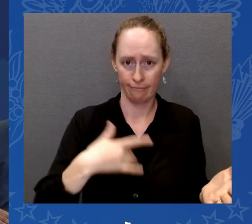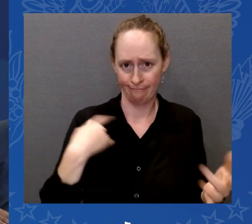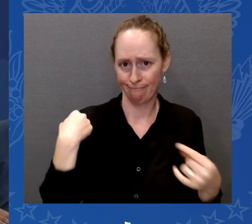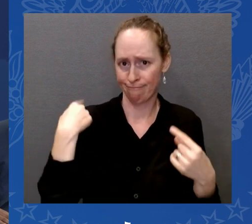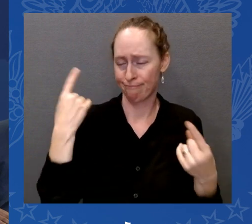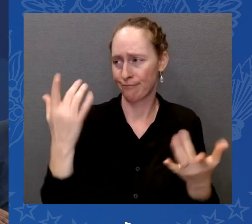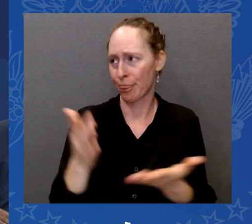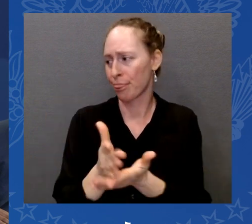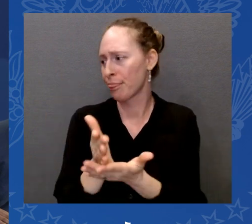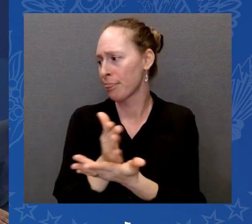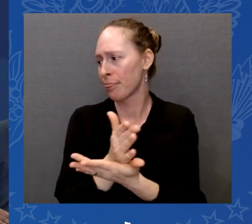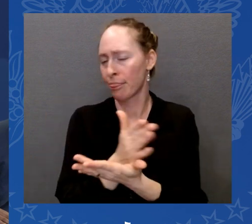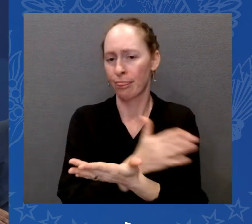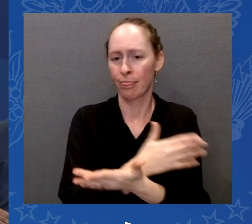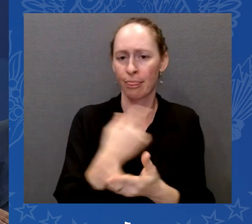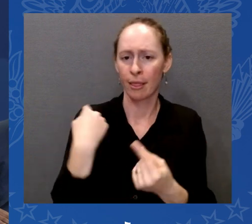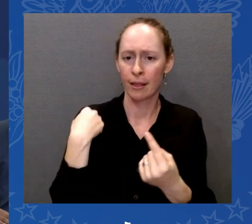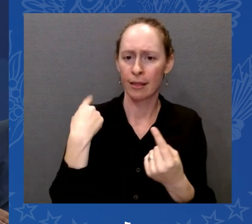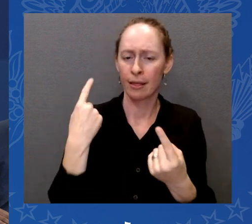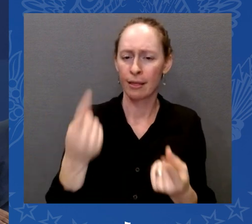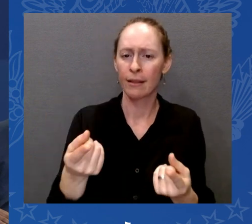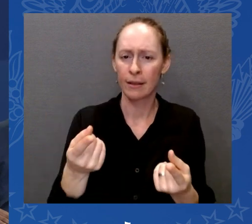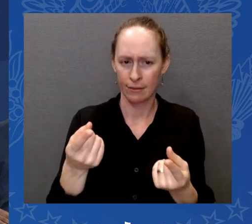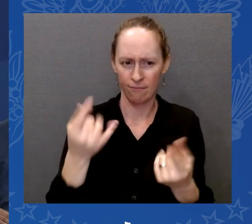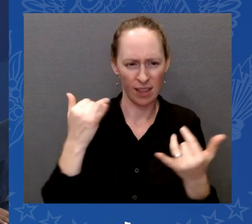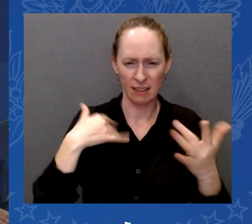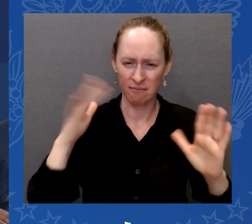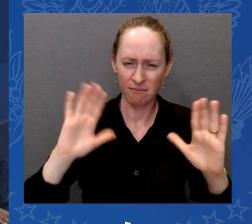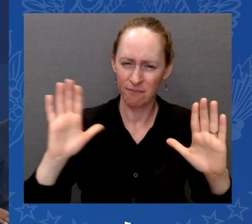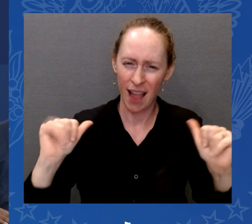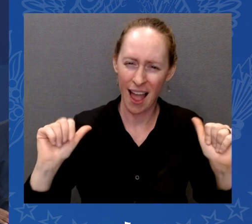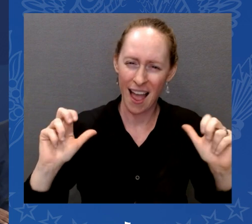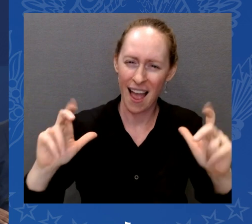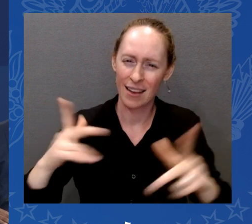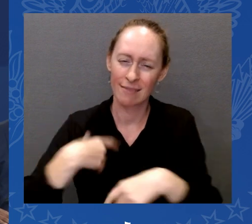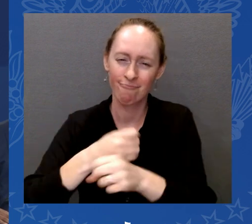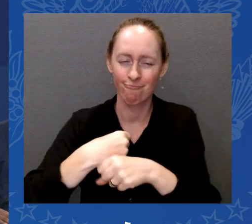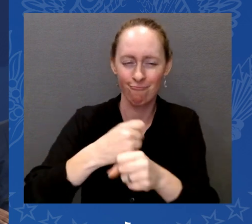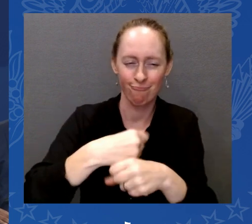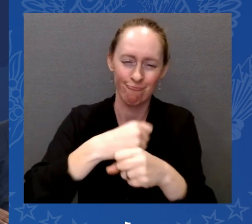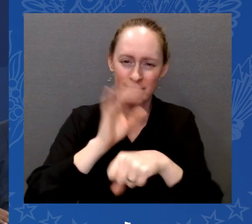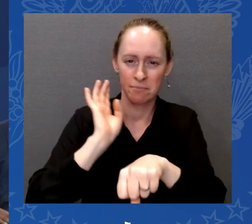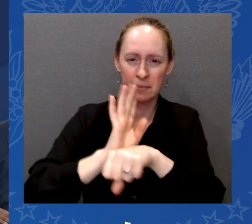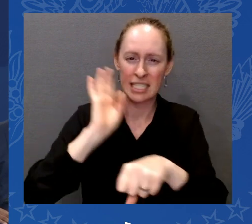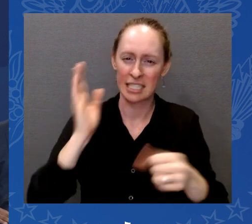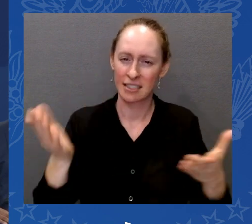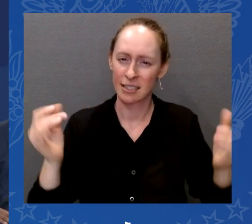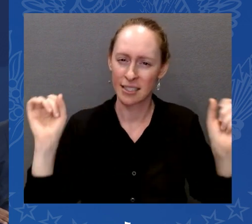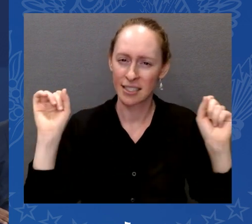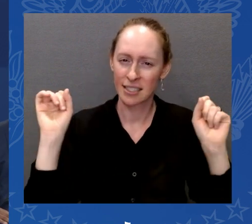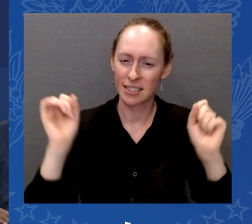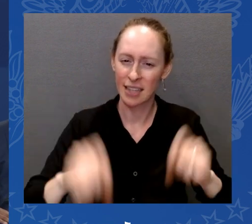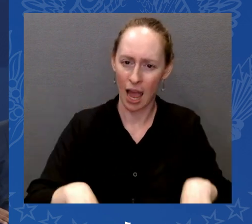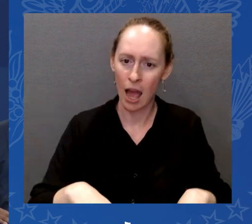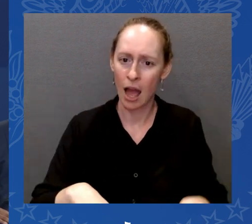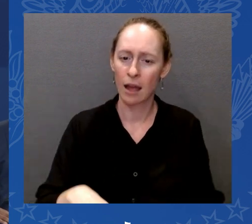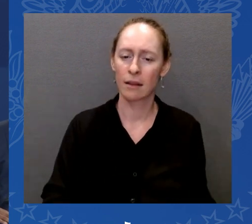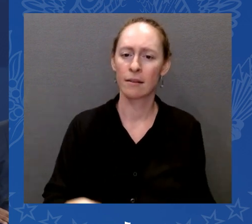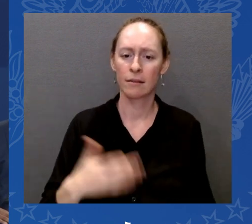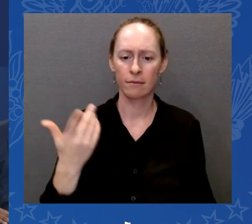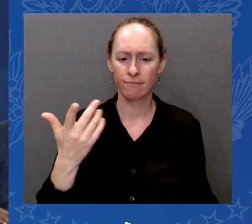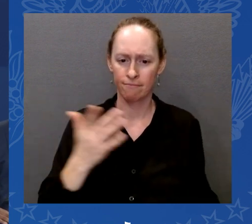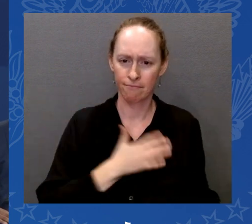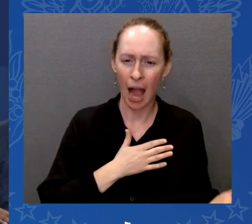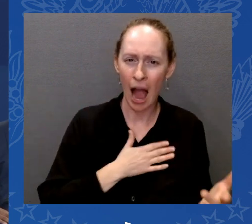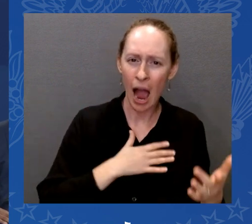semiconductor chips, and you will be. And you're going to do it here. But what you have done to my community, to my state, is something I will go to my grave grateful